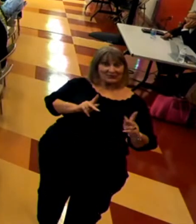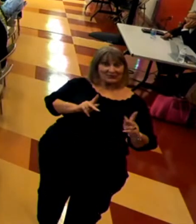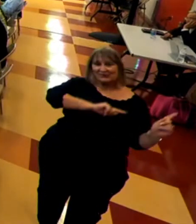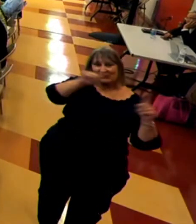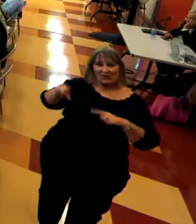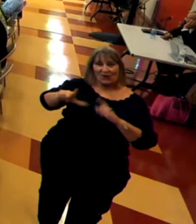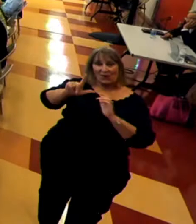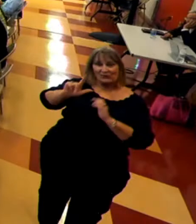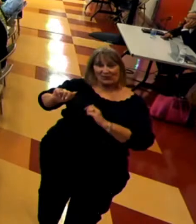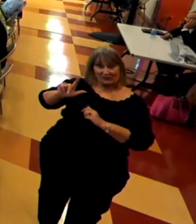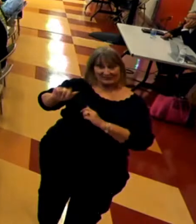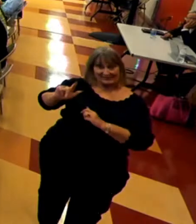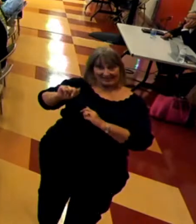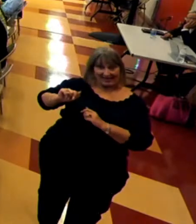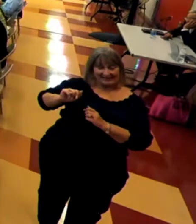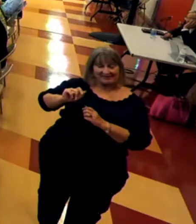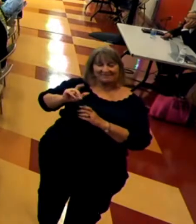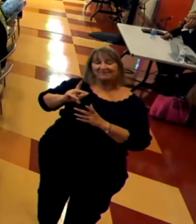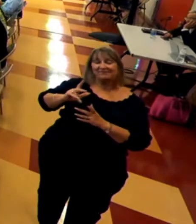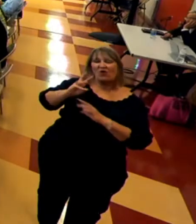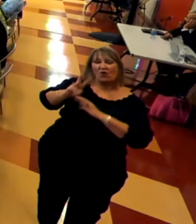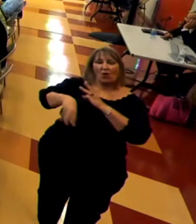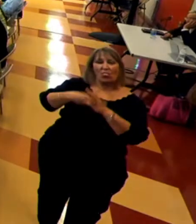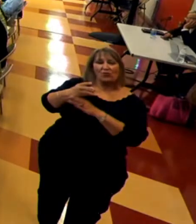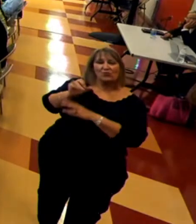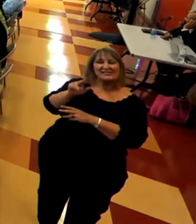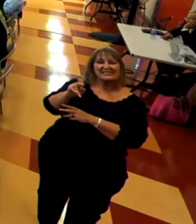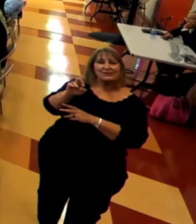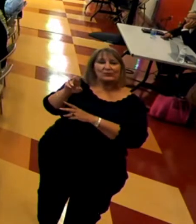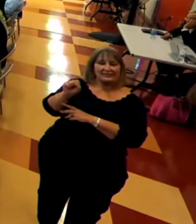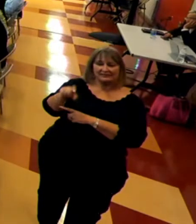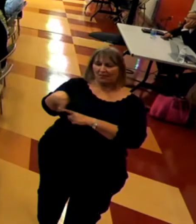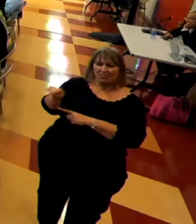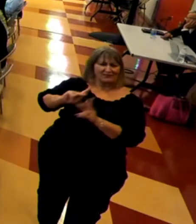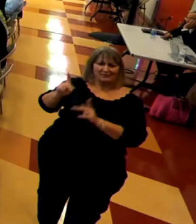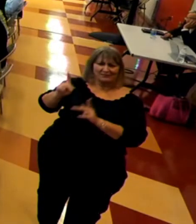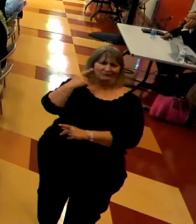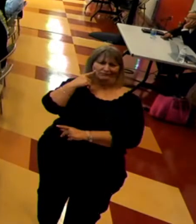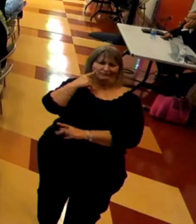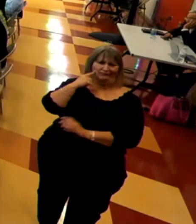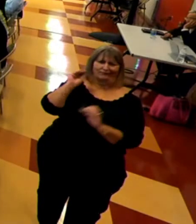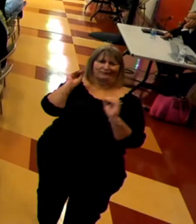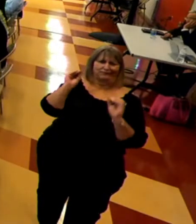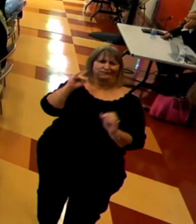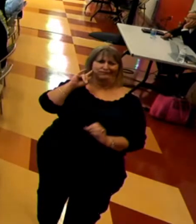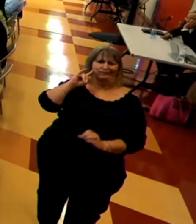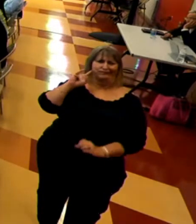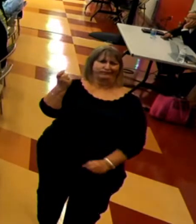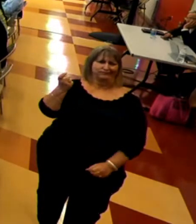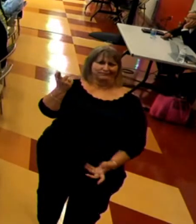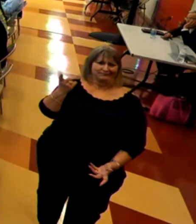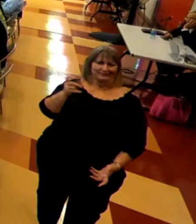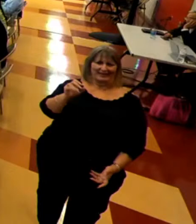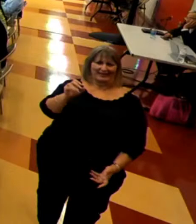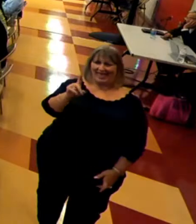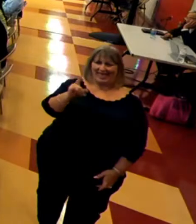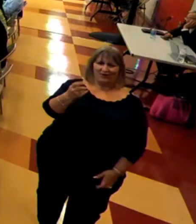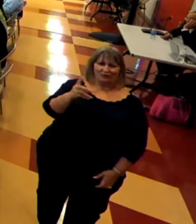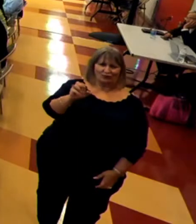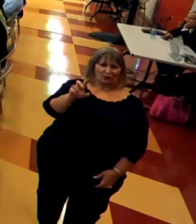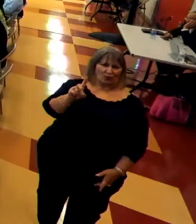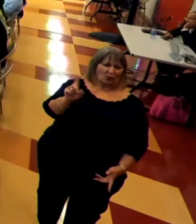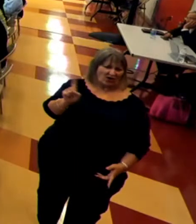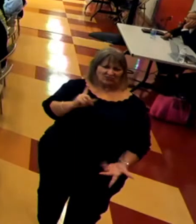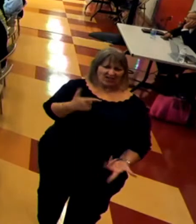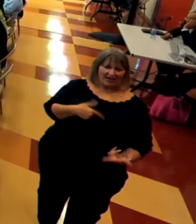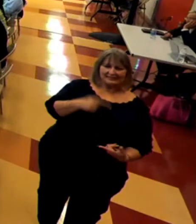Series. When we got there, nobody knew who Edgewood was. They were like, "Where's Edgewood?" "Oh, we're in San Antonio." "But where's